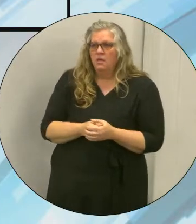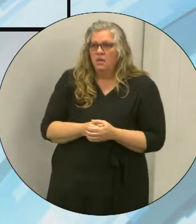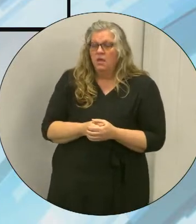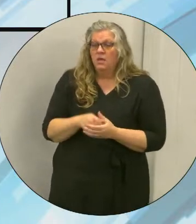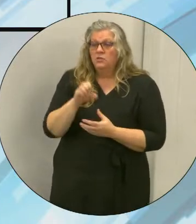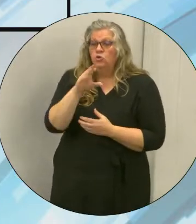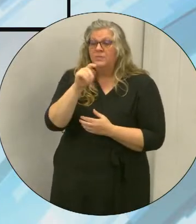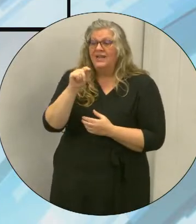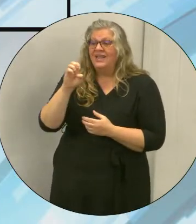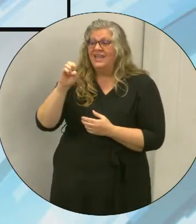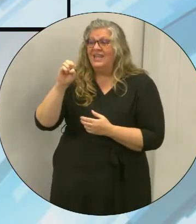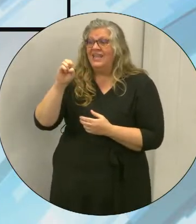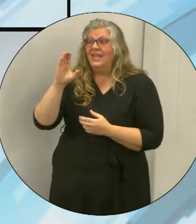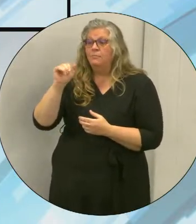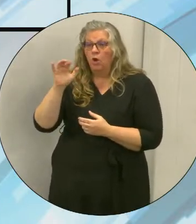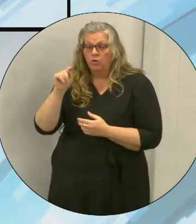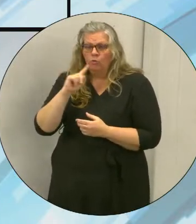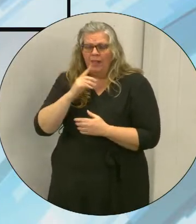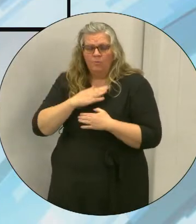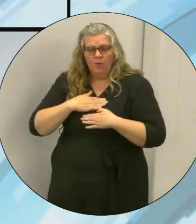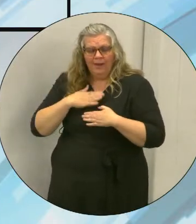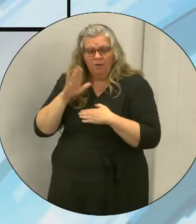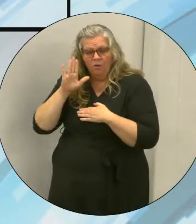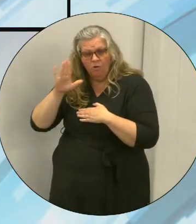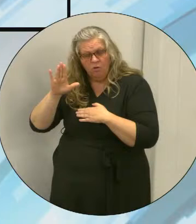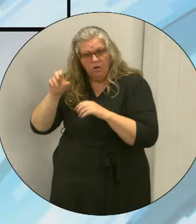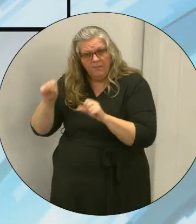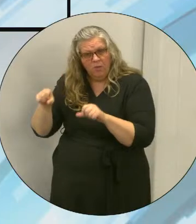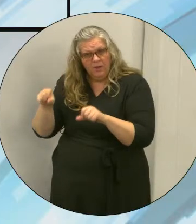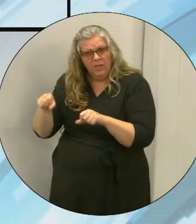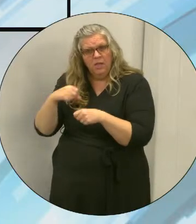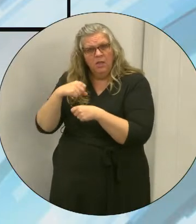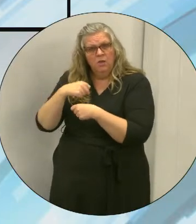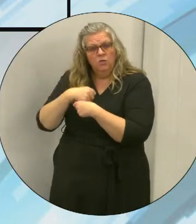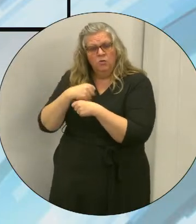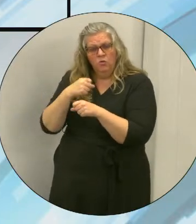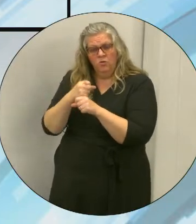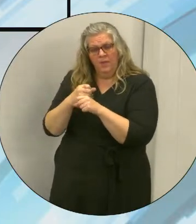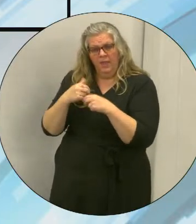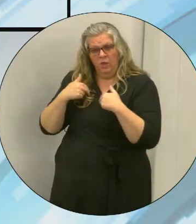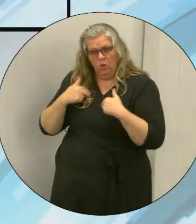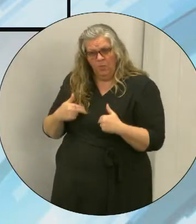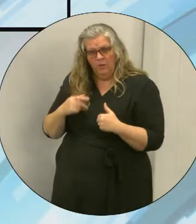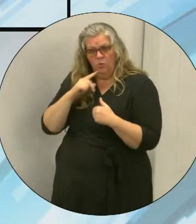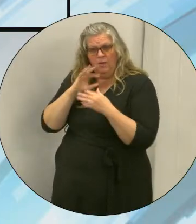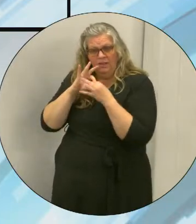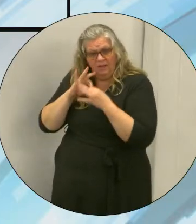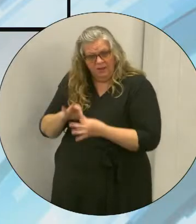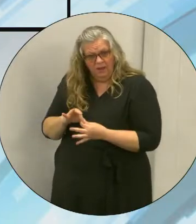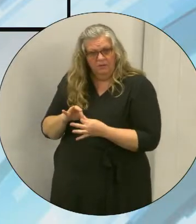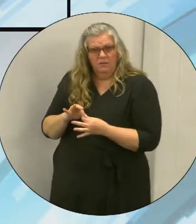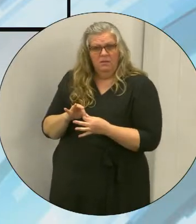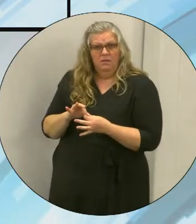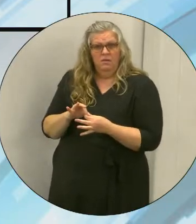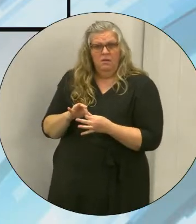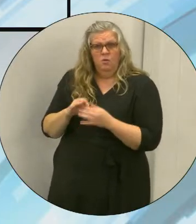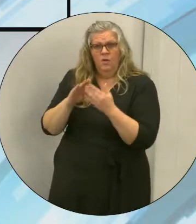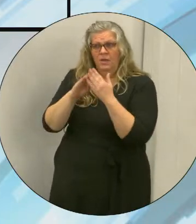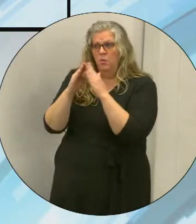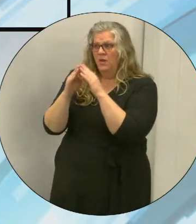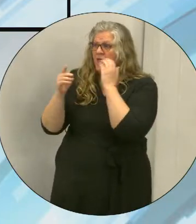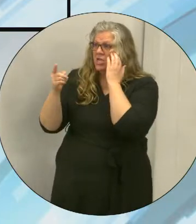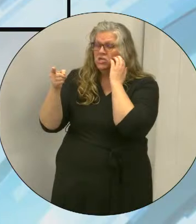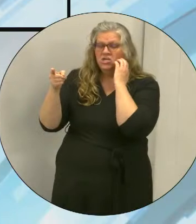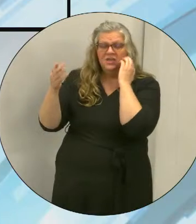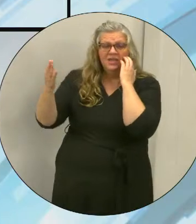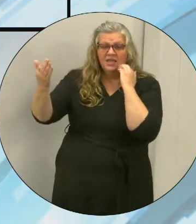Superintendent Gilbert, I also appreciated her ability to humanize and connect with the community. She came in and